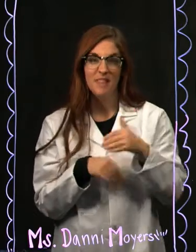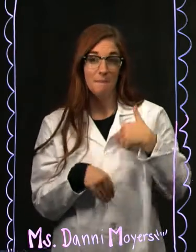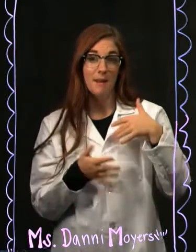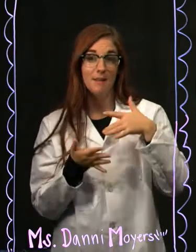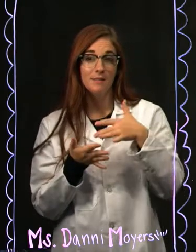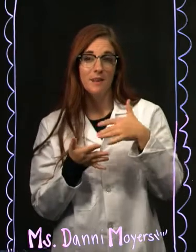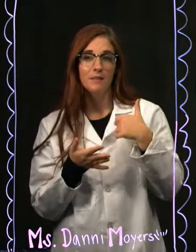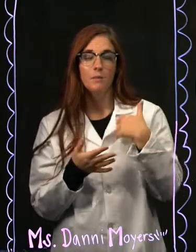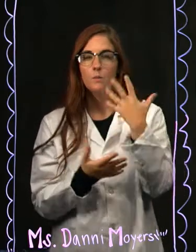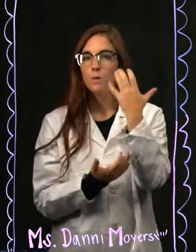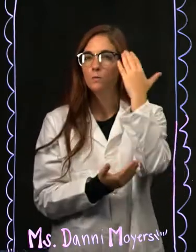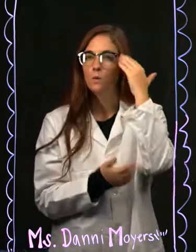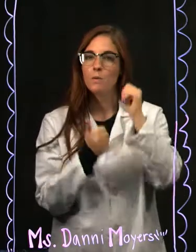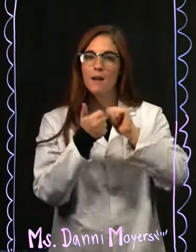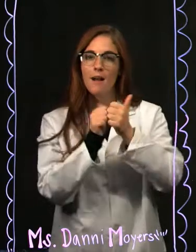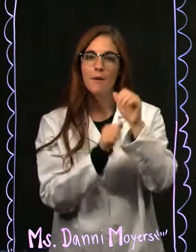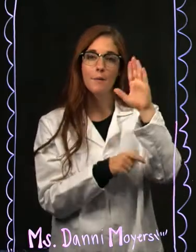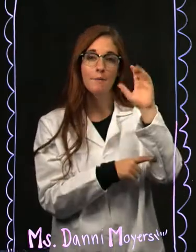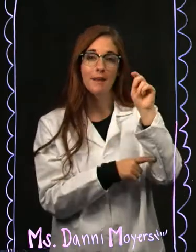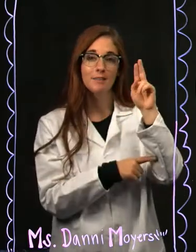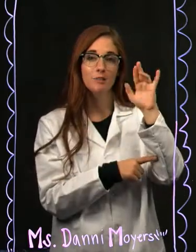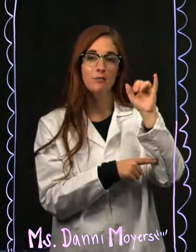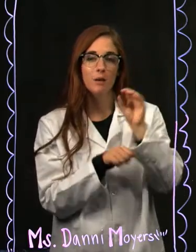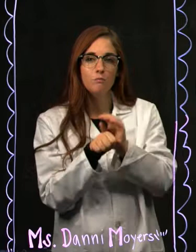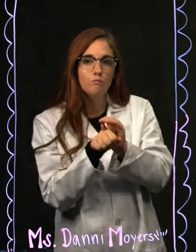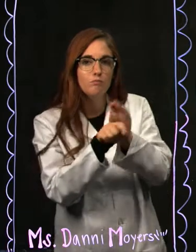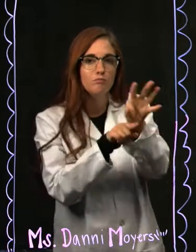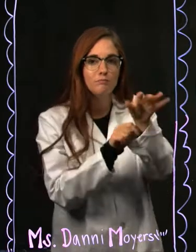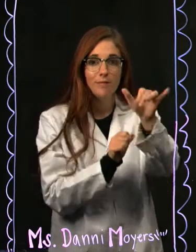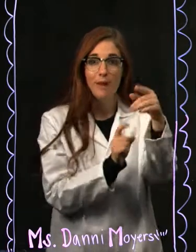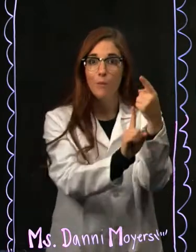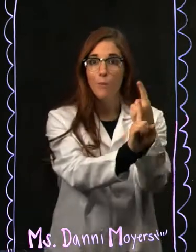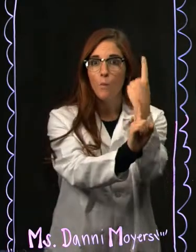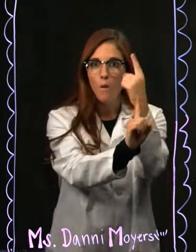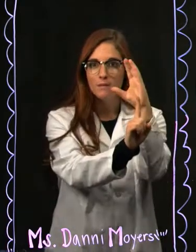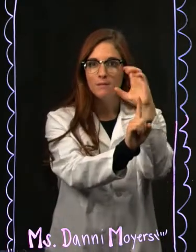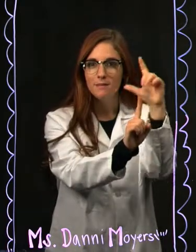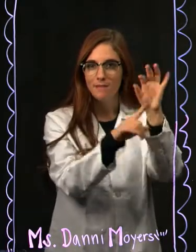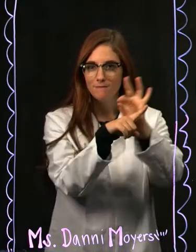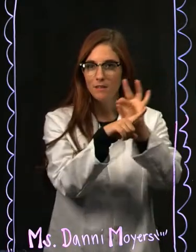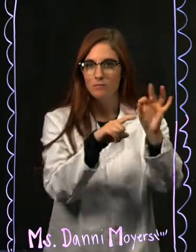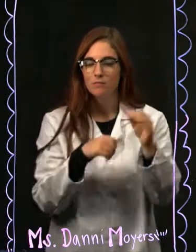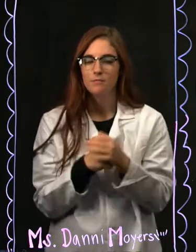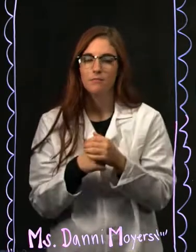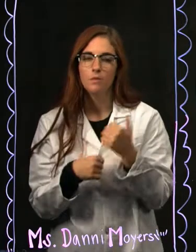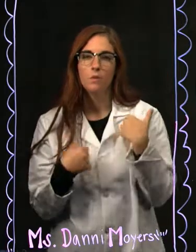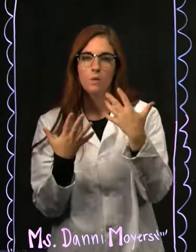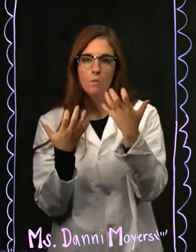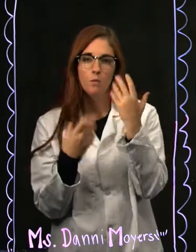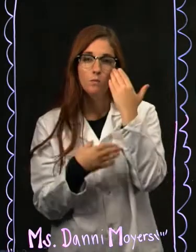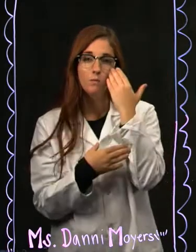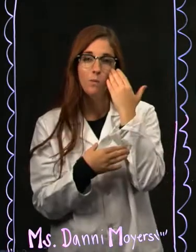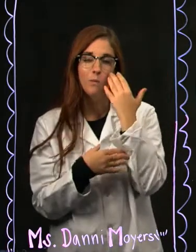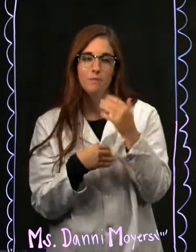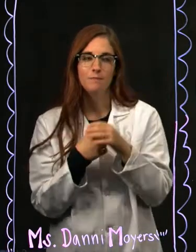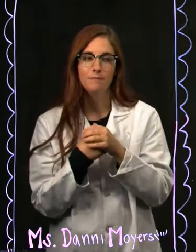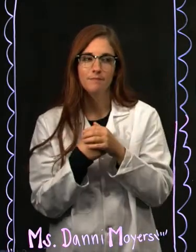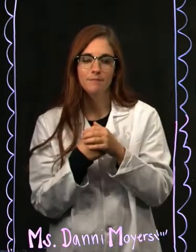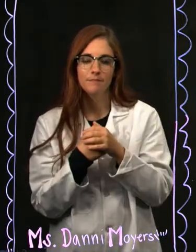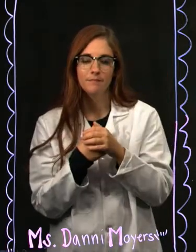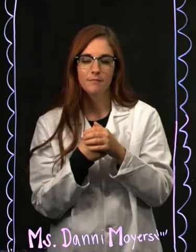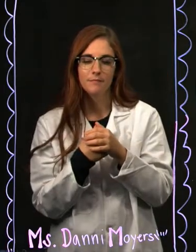looking at how bacteria can influence that one cell's function. So we're looking at a syringe-like